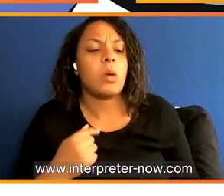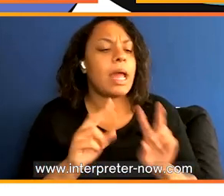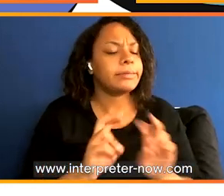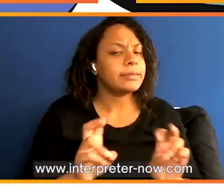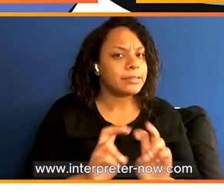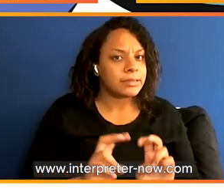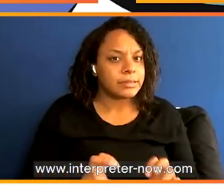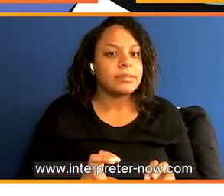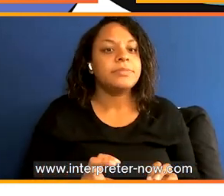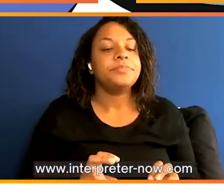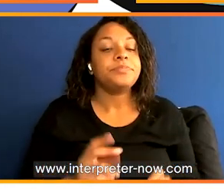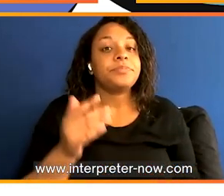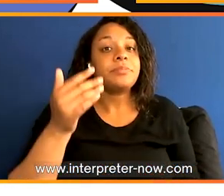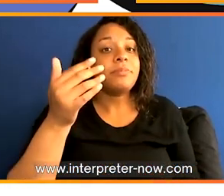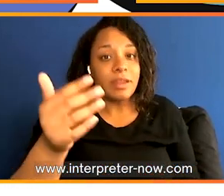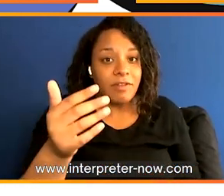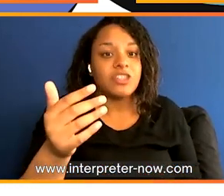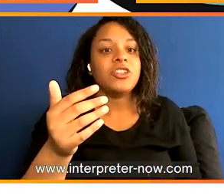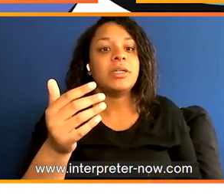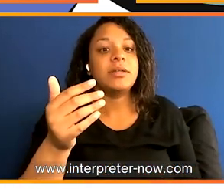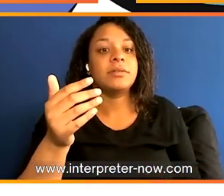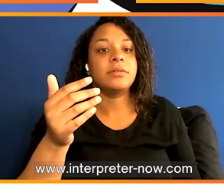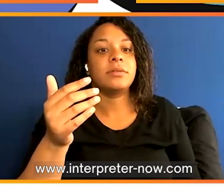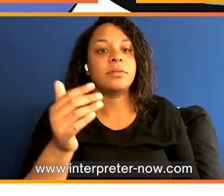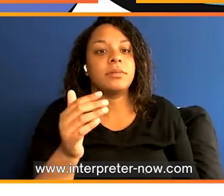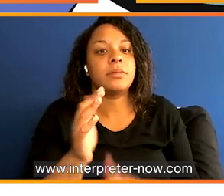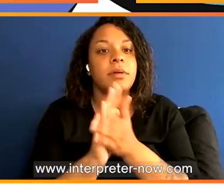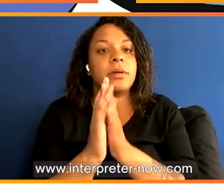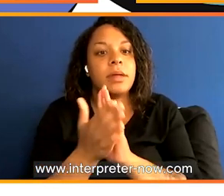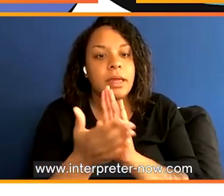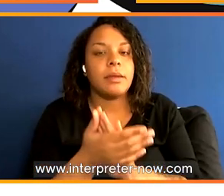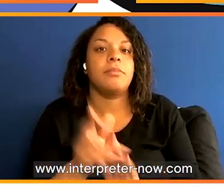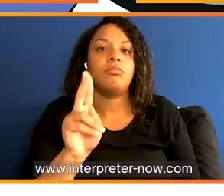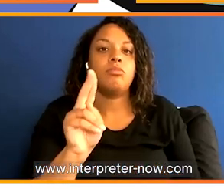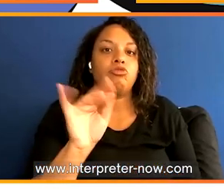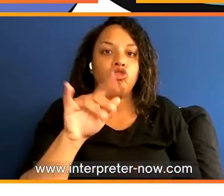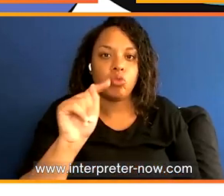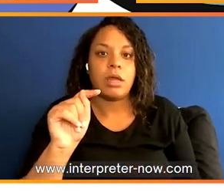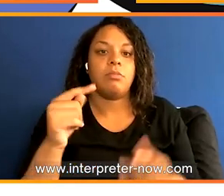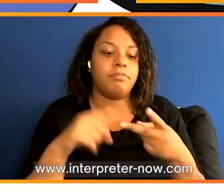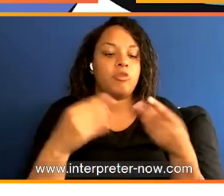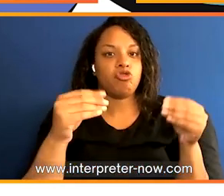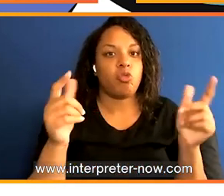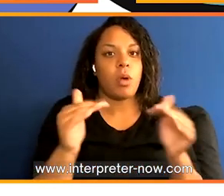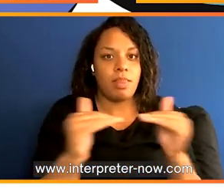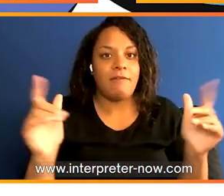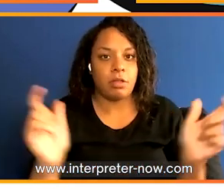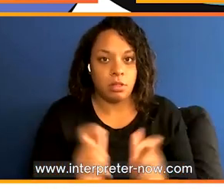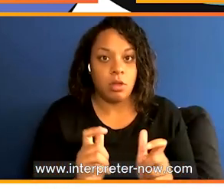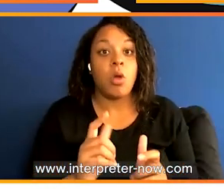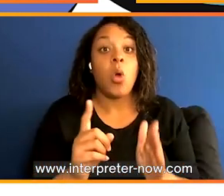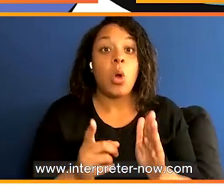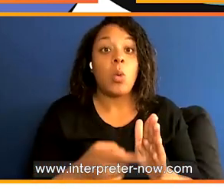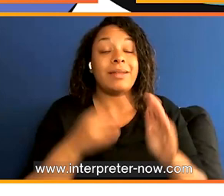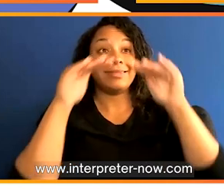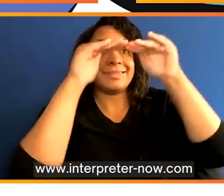we used the first couple of years as we were defining all of this. And then eventually took it down to,